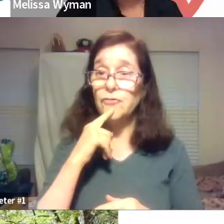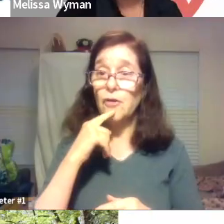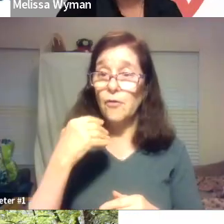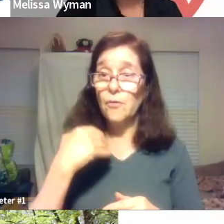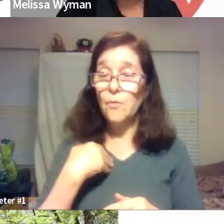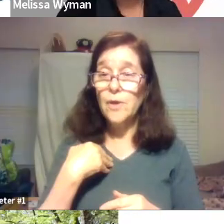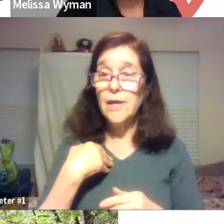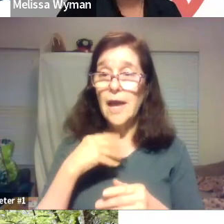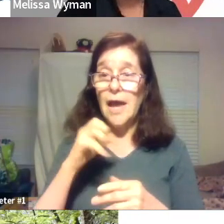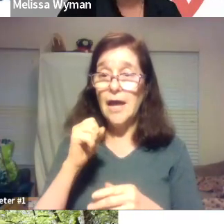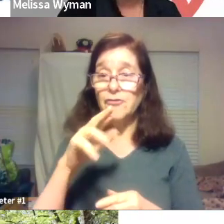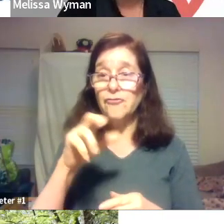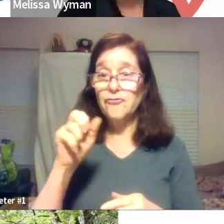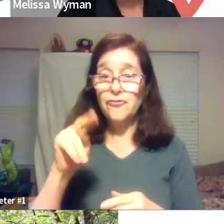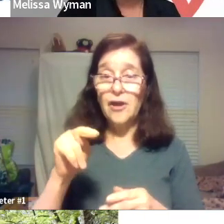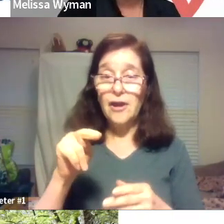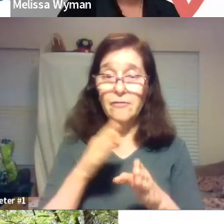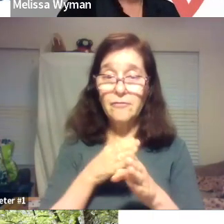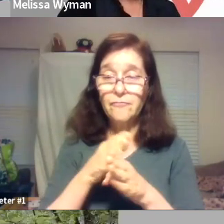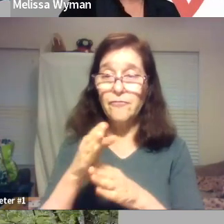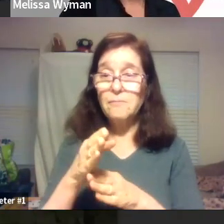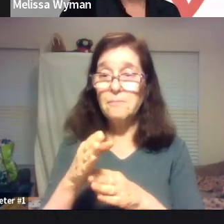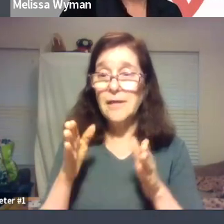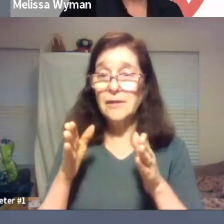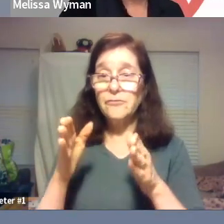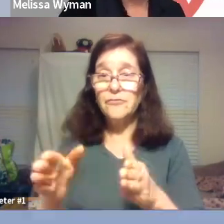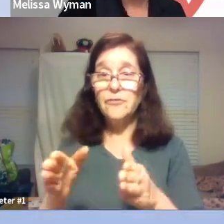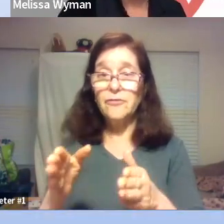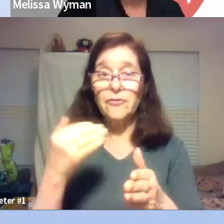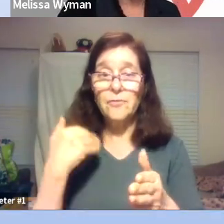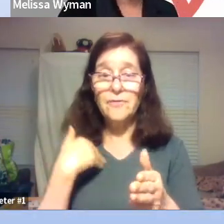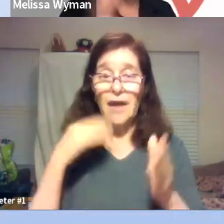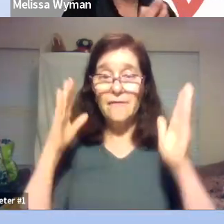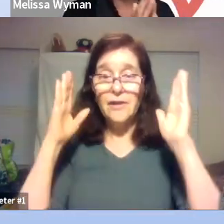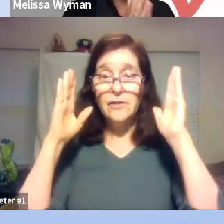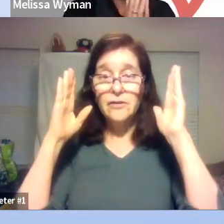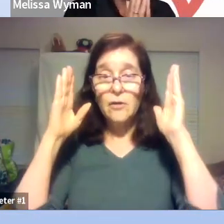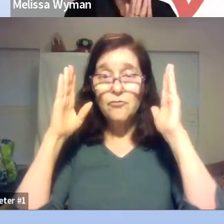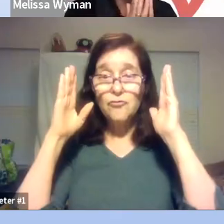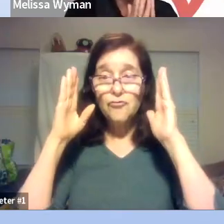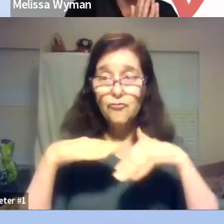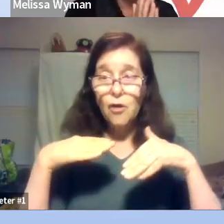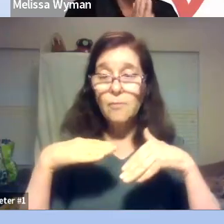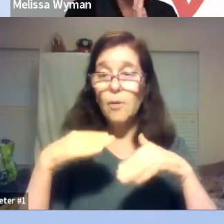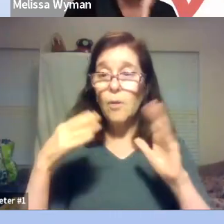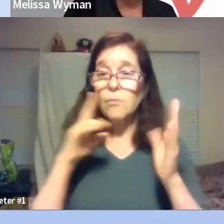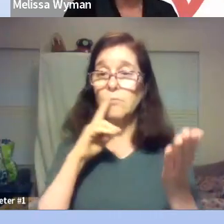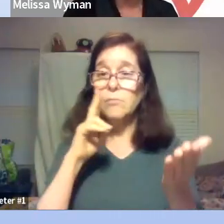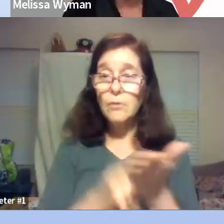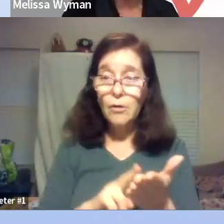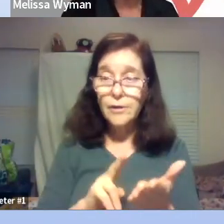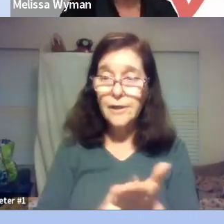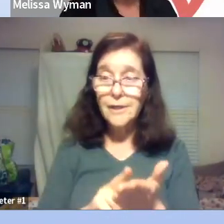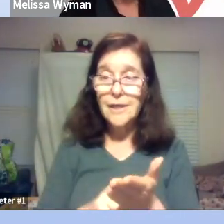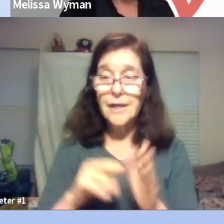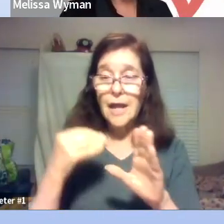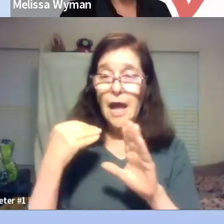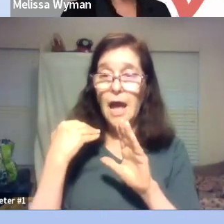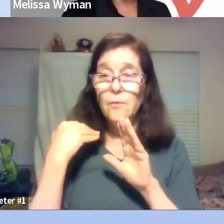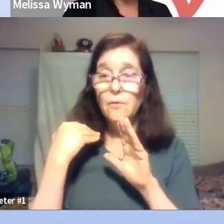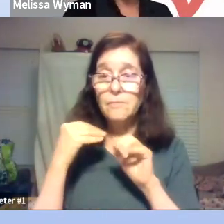Main Street. She was having some trouble logging in. So what we will have is I will be sending out a